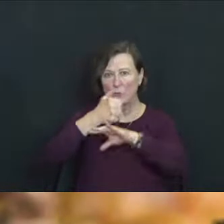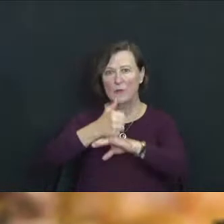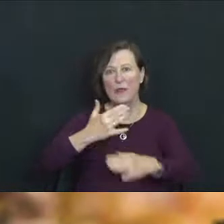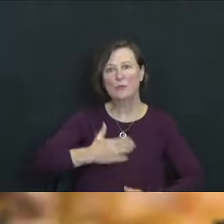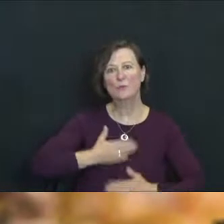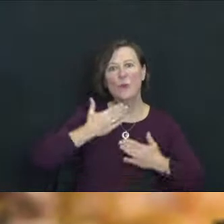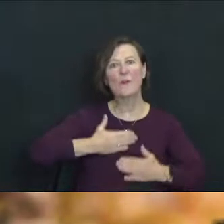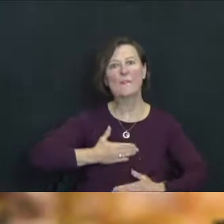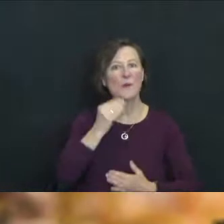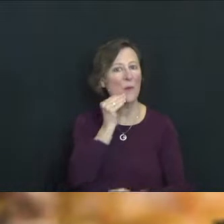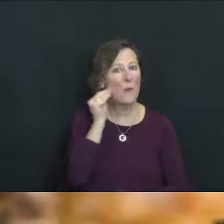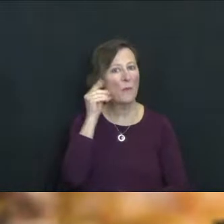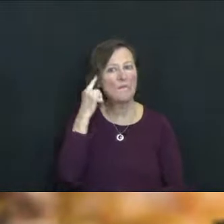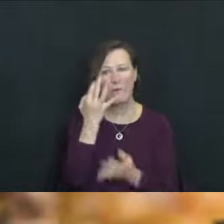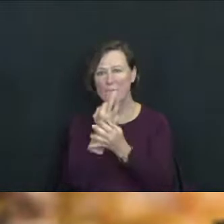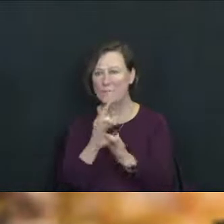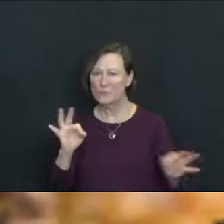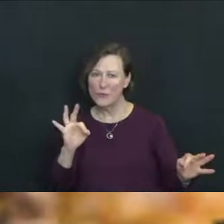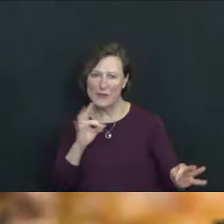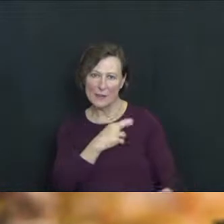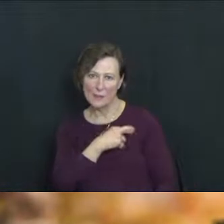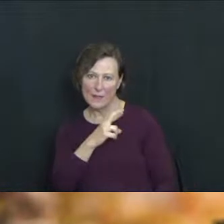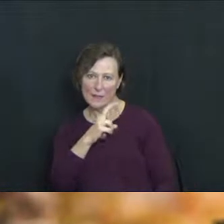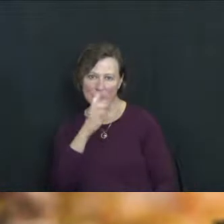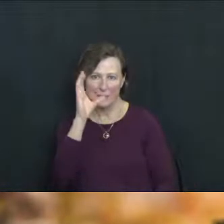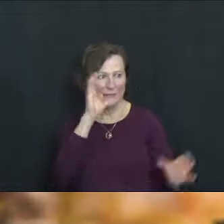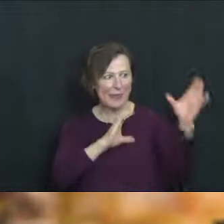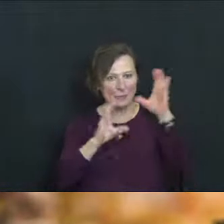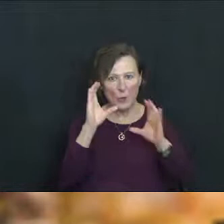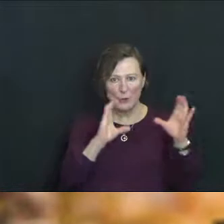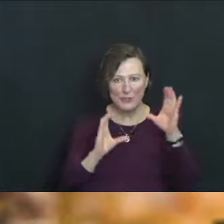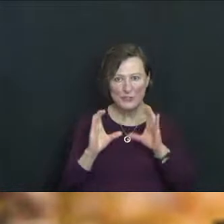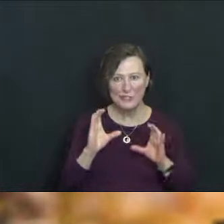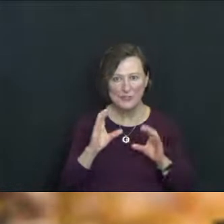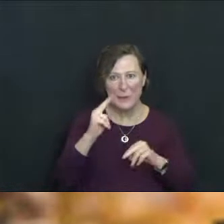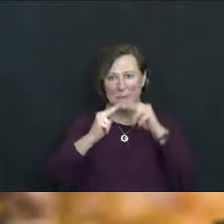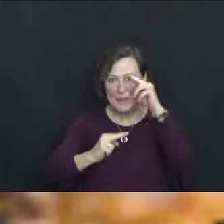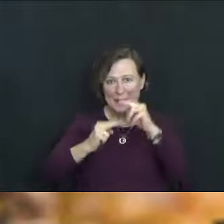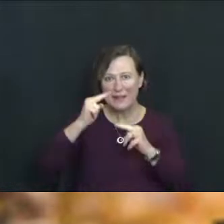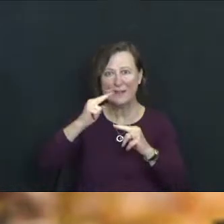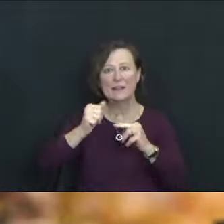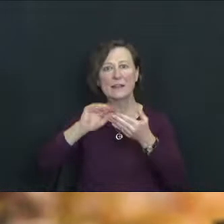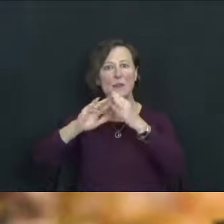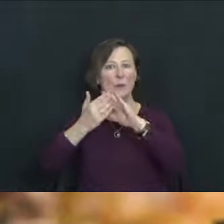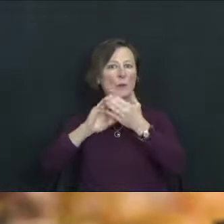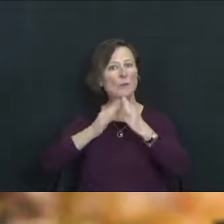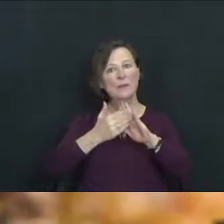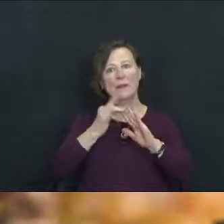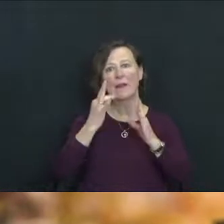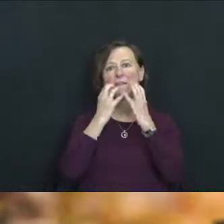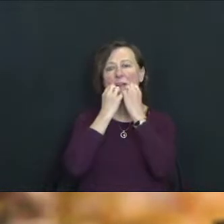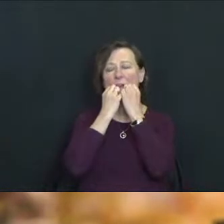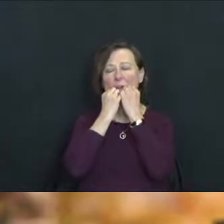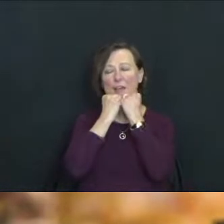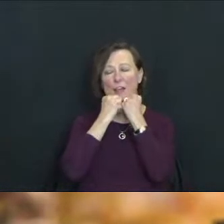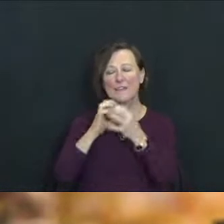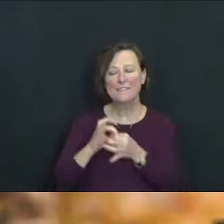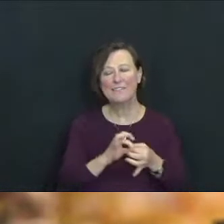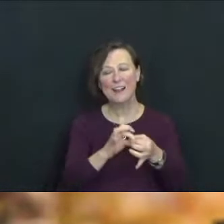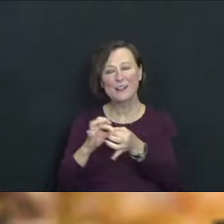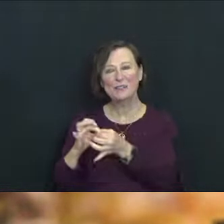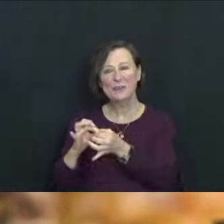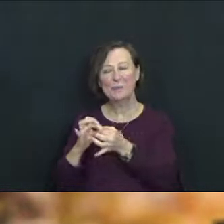joyful home for free religious exploration, build a community of caring